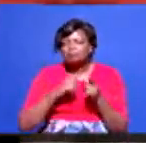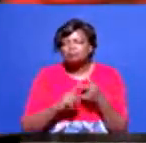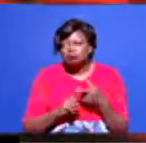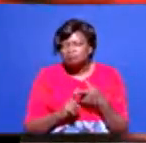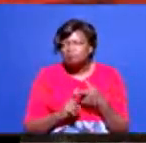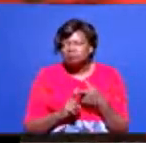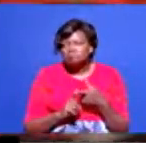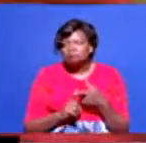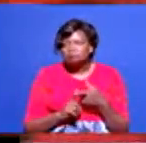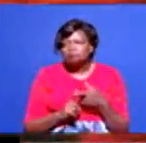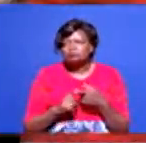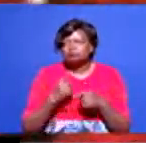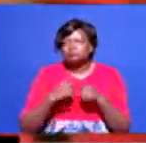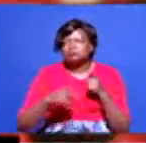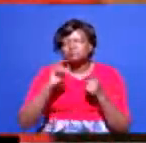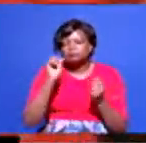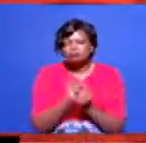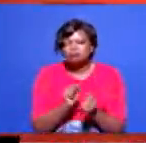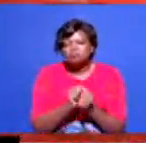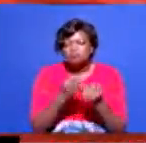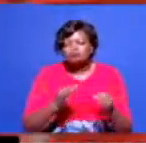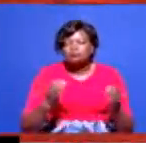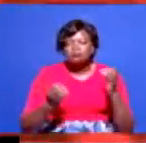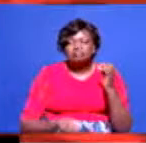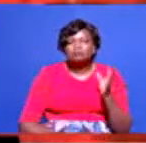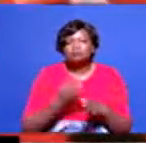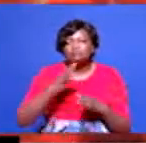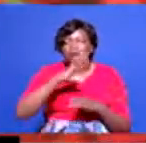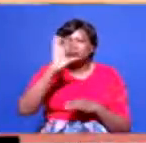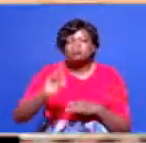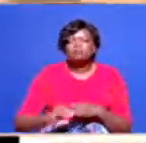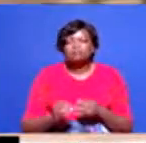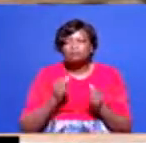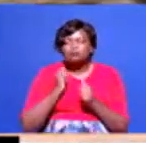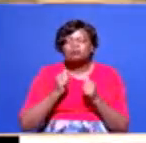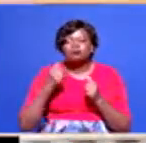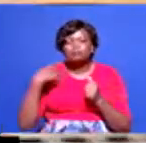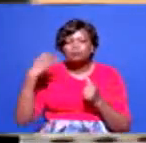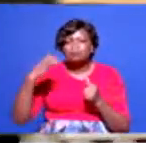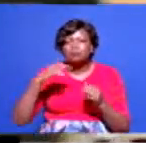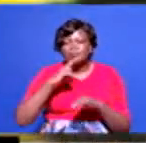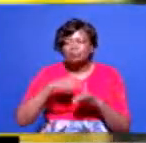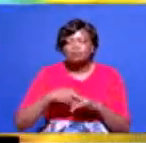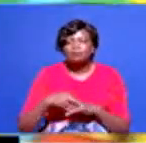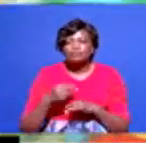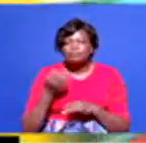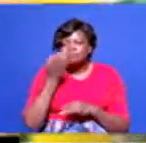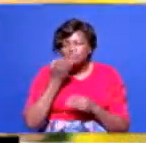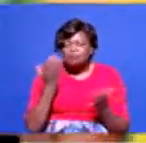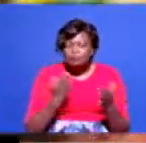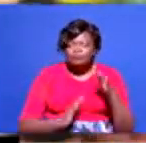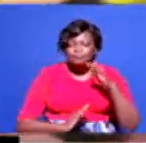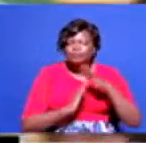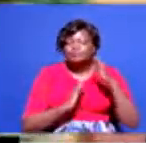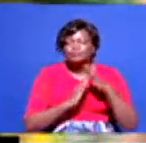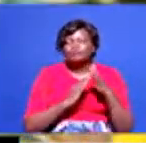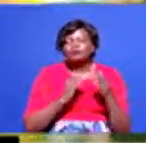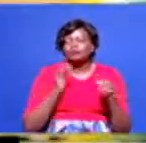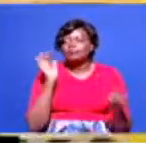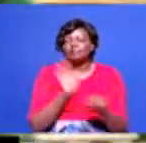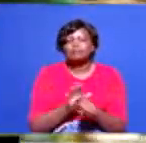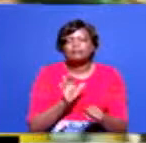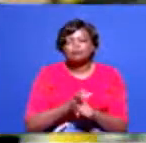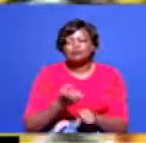In 2010, he officially opened the African Senior Athletics Championships at the Nyayo National Stadium, where Kenya topped the medal table, scooping 25